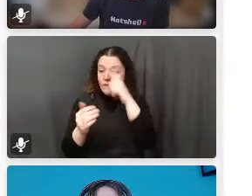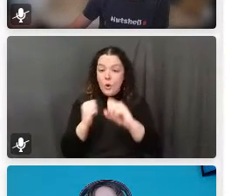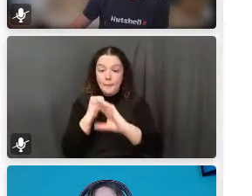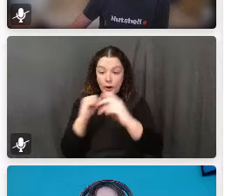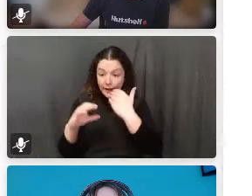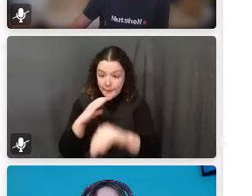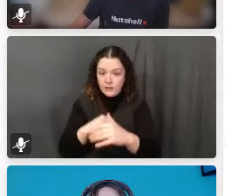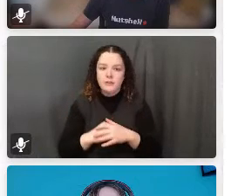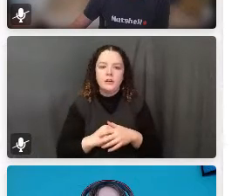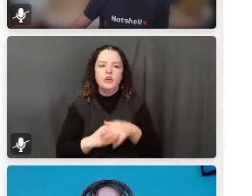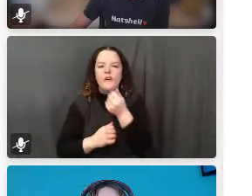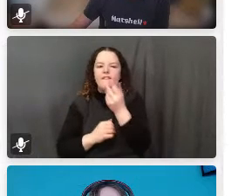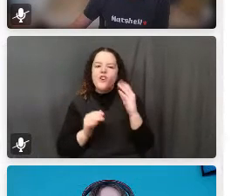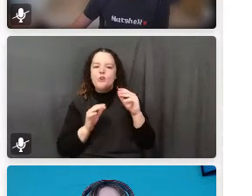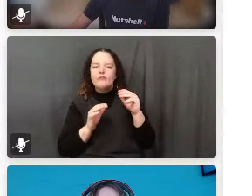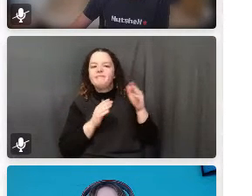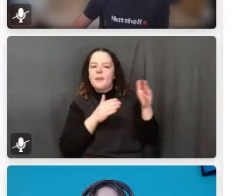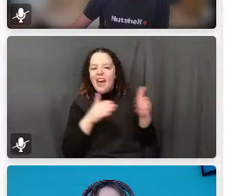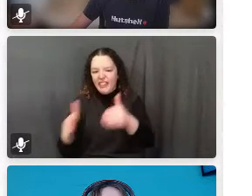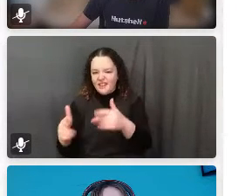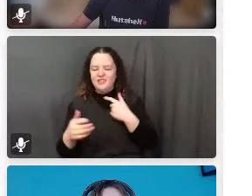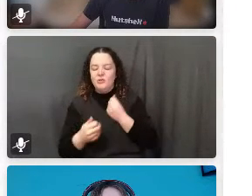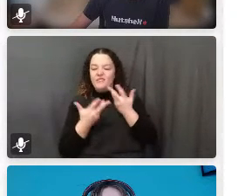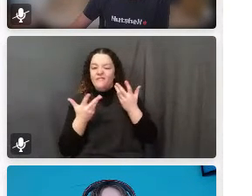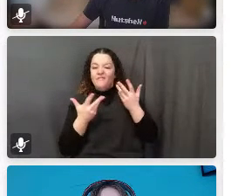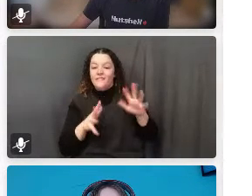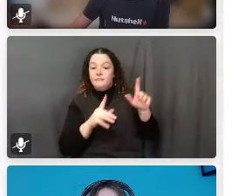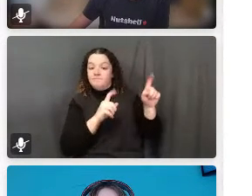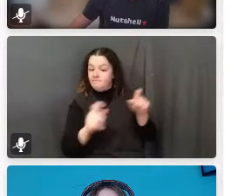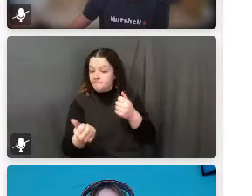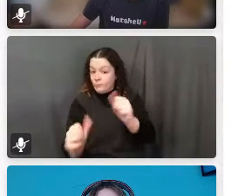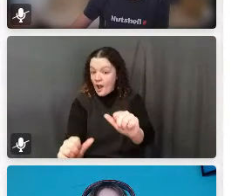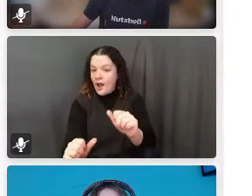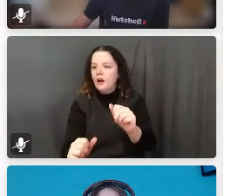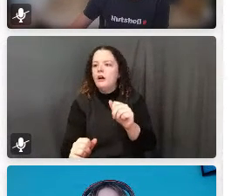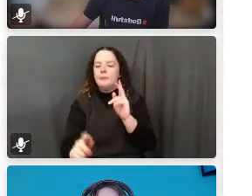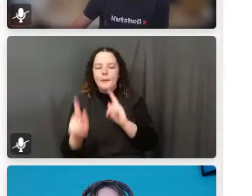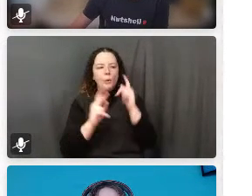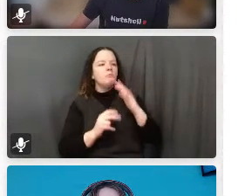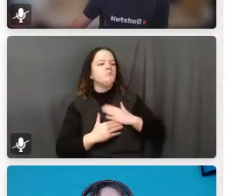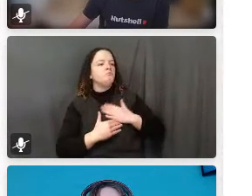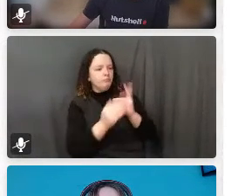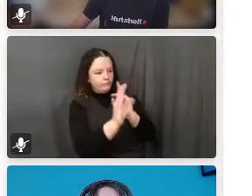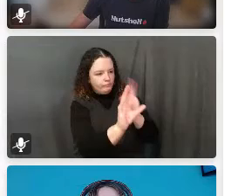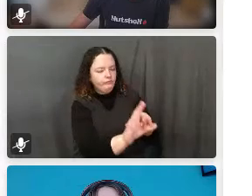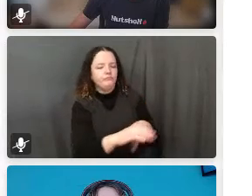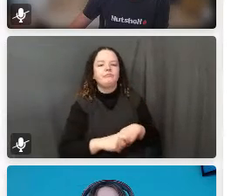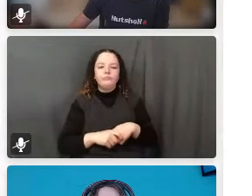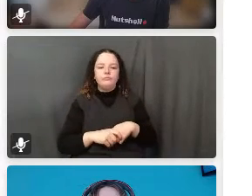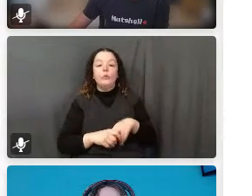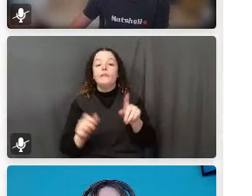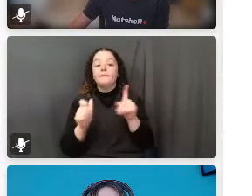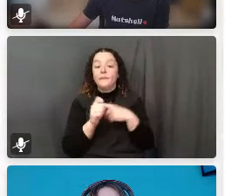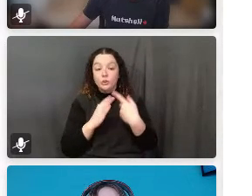tried and true methods that we have tested to get opt in to your email your customers. First, you can start a